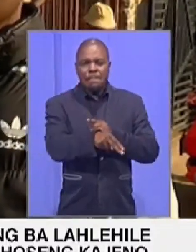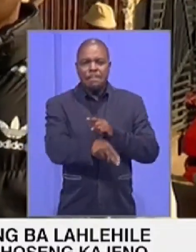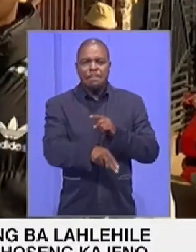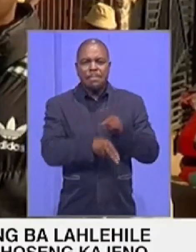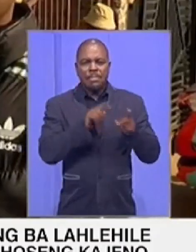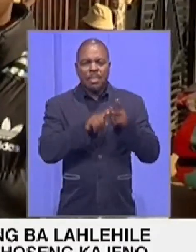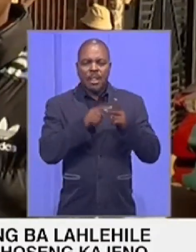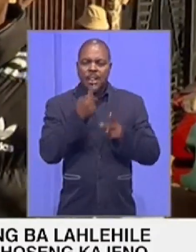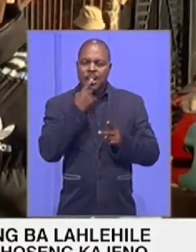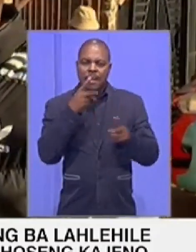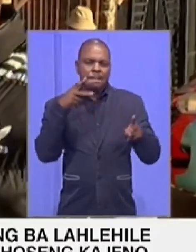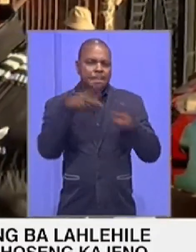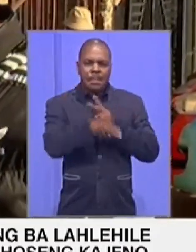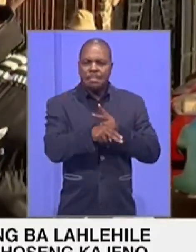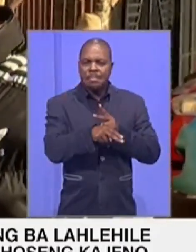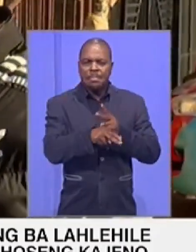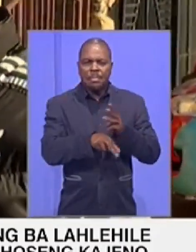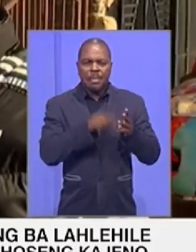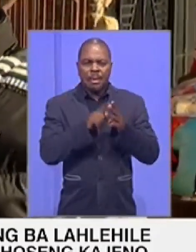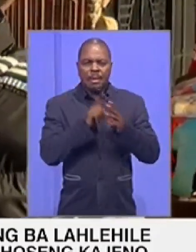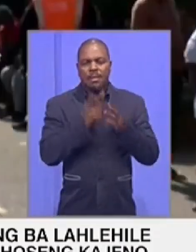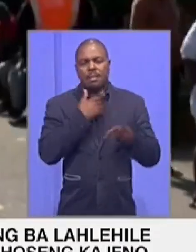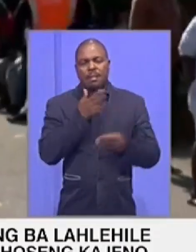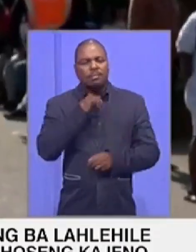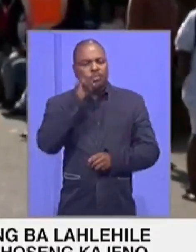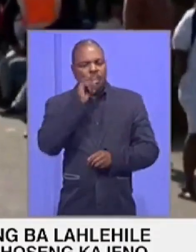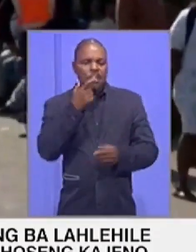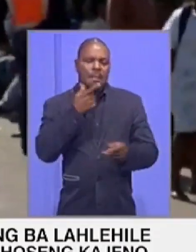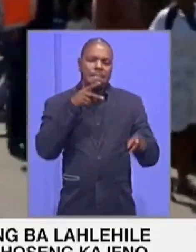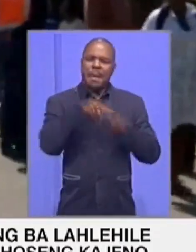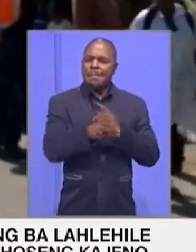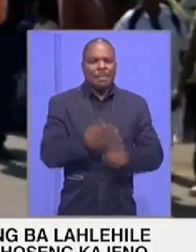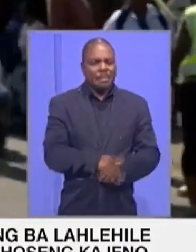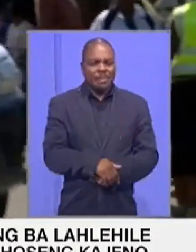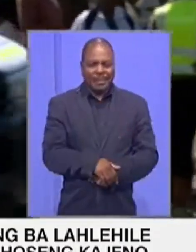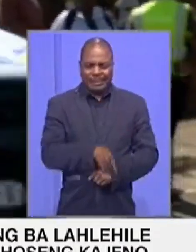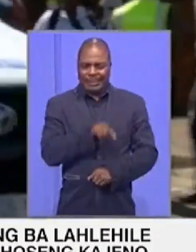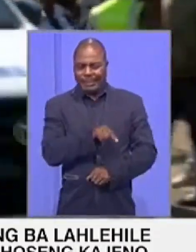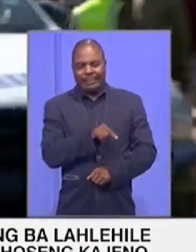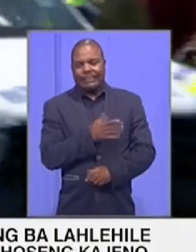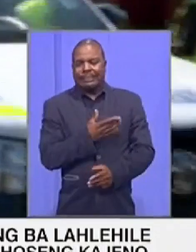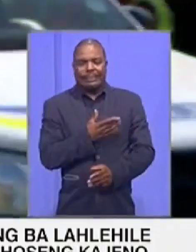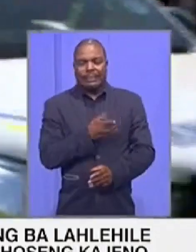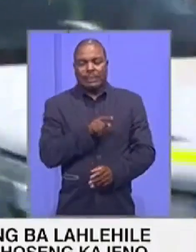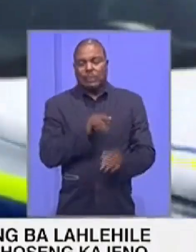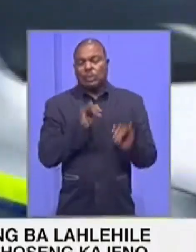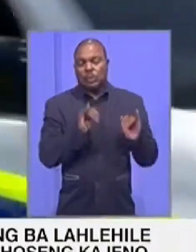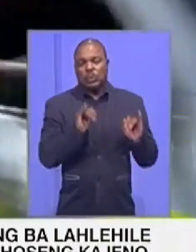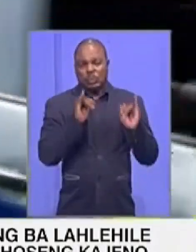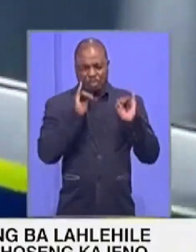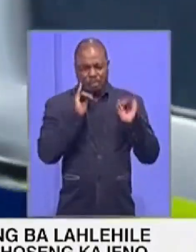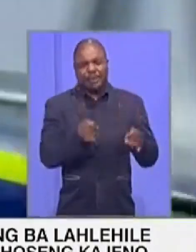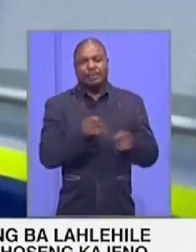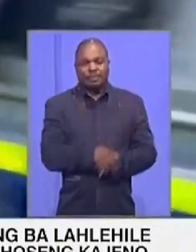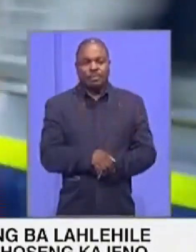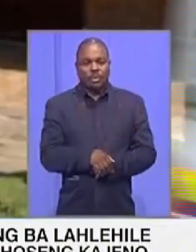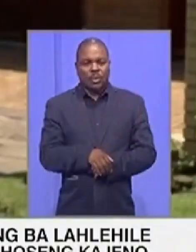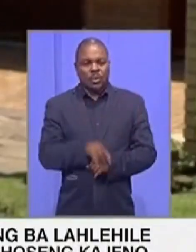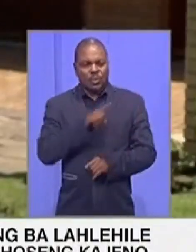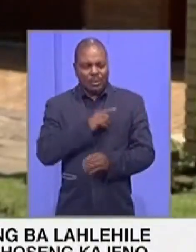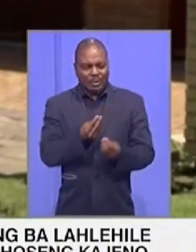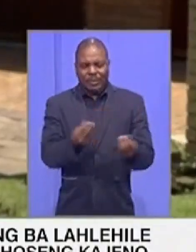a tongue, even the private part. So it's a bad thing, especially